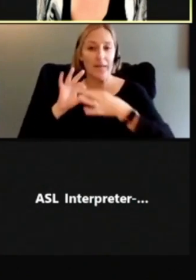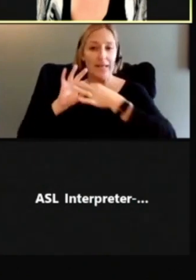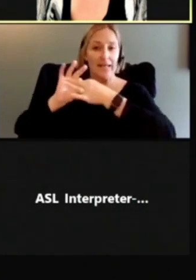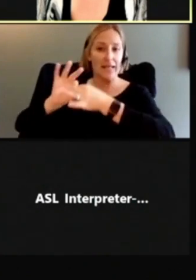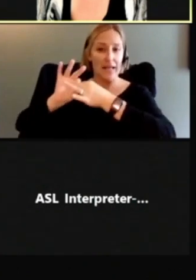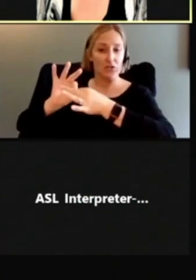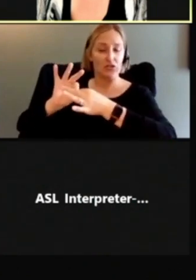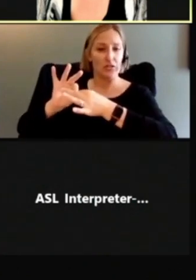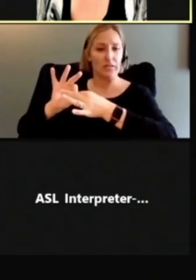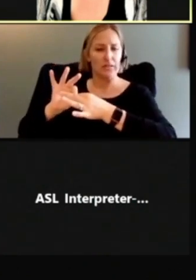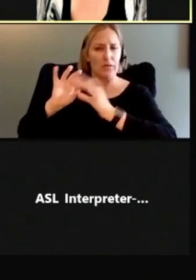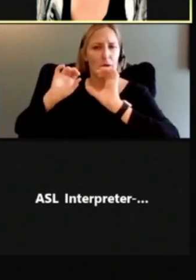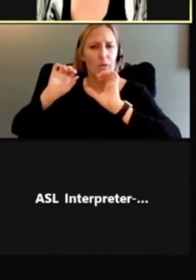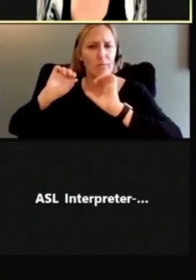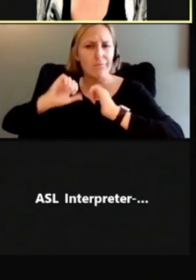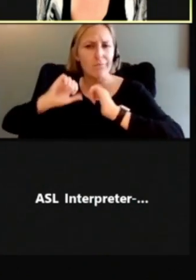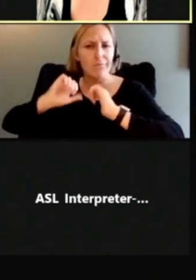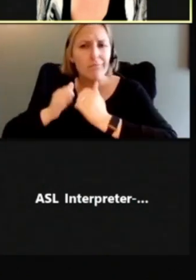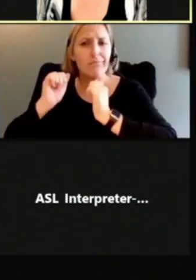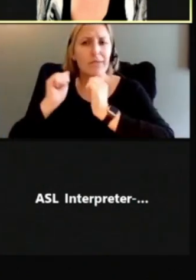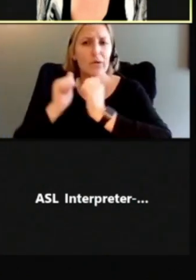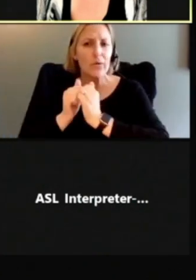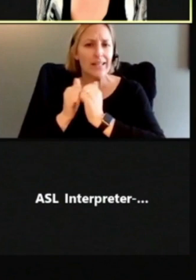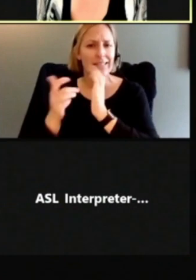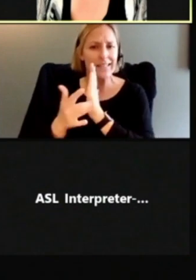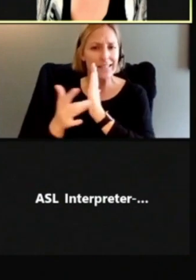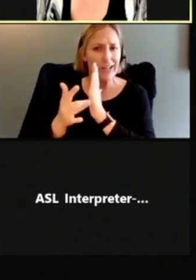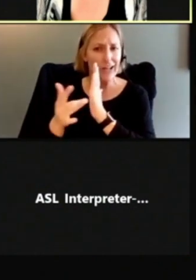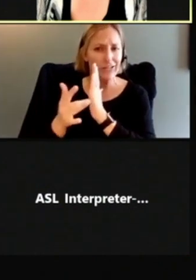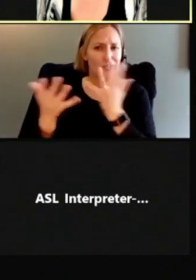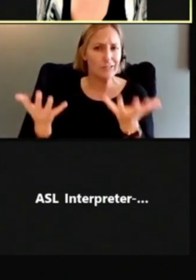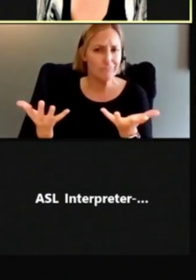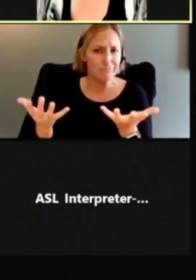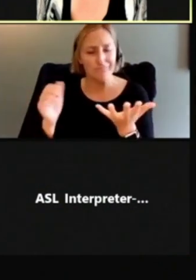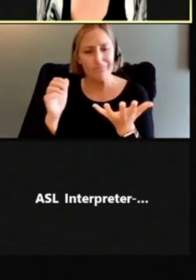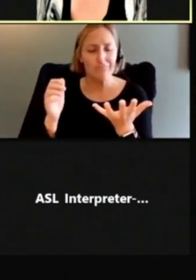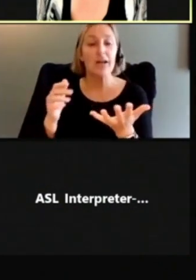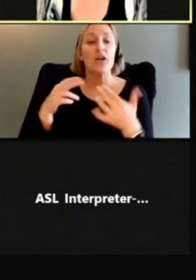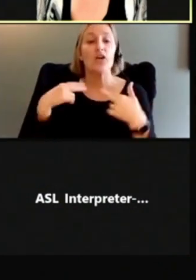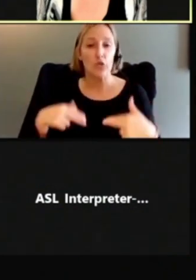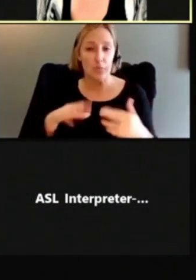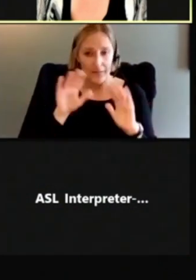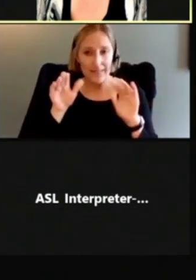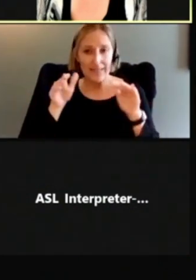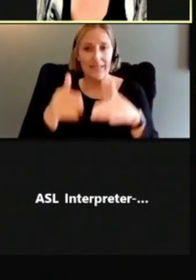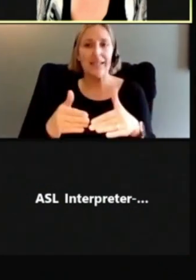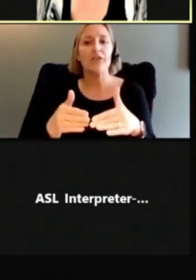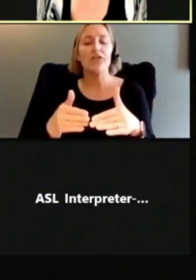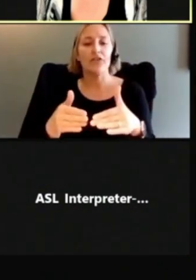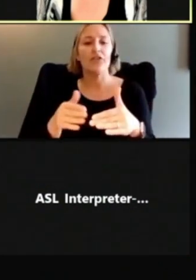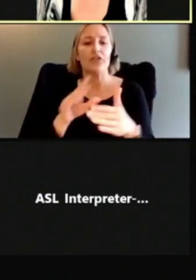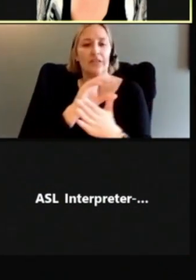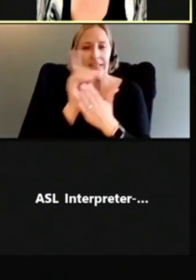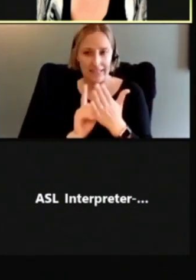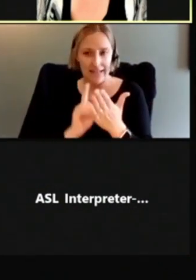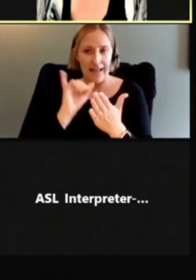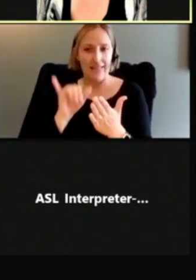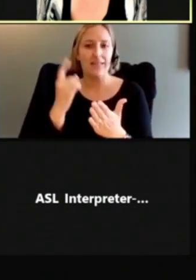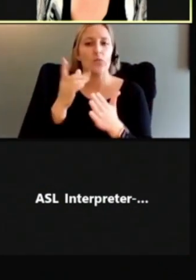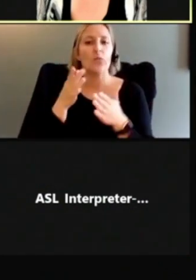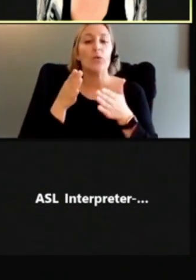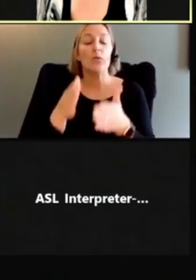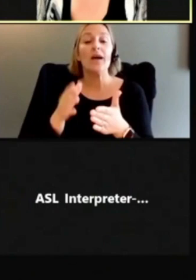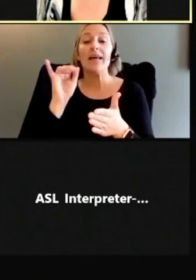element into technology? Well, human-centered design is one way, and it's exactly what it sounds like. It's